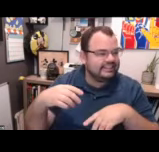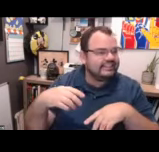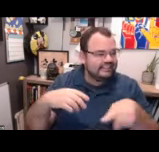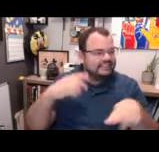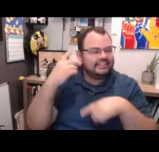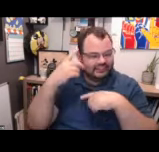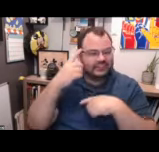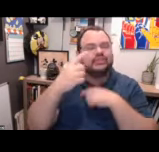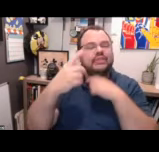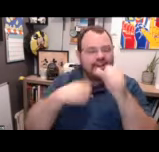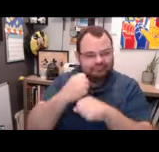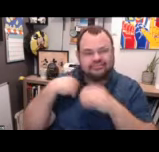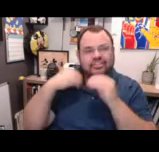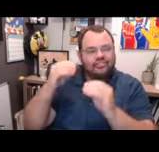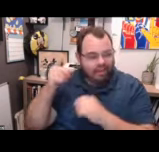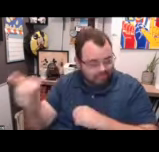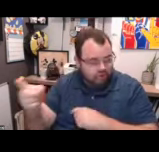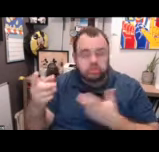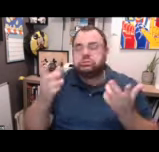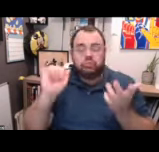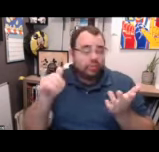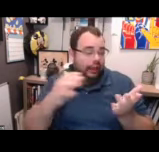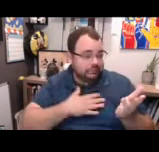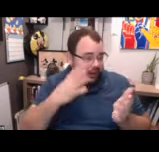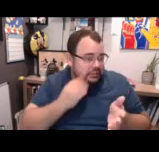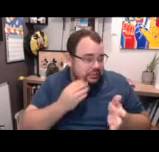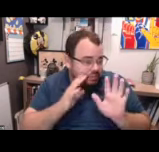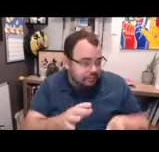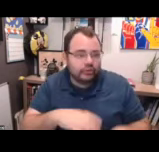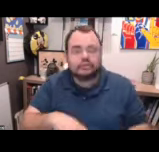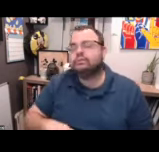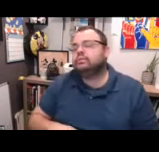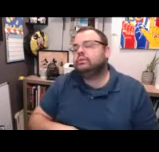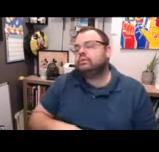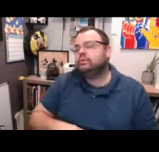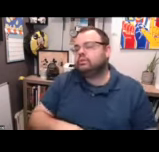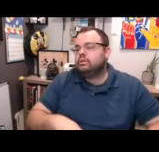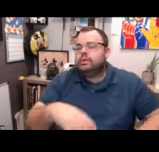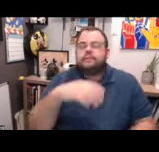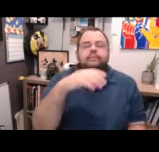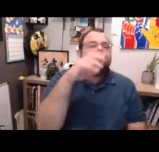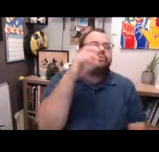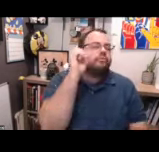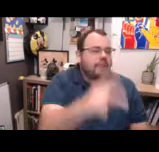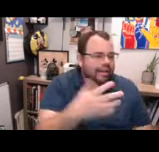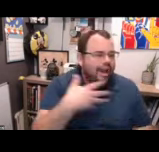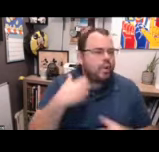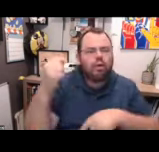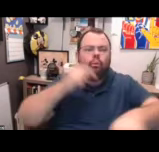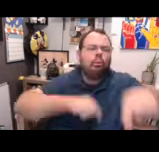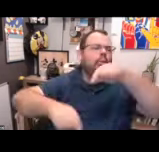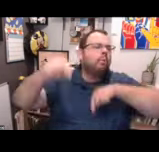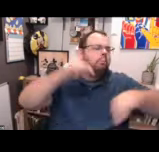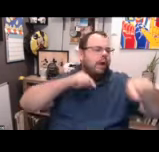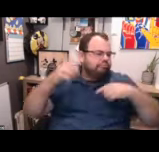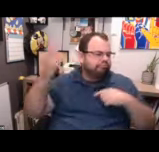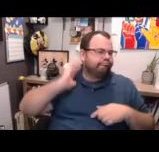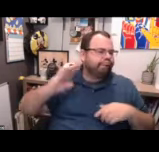and a half. So I've been a sign language teacher for 10 years, but I've been teaching there for 2 years and a half. So that has been my experience so